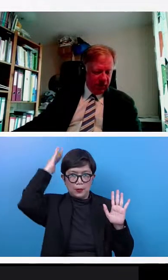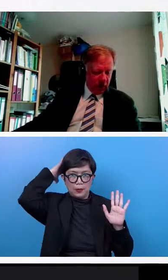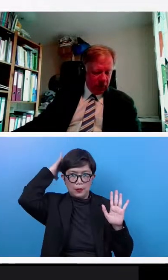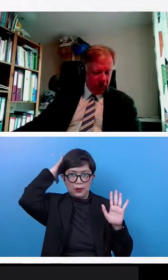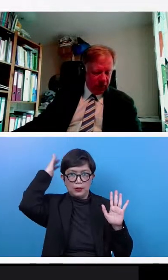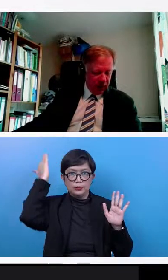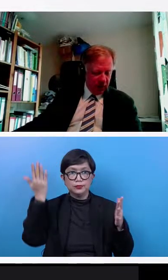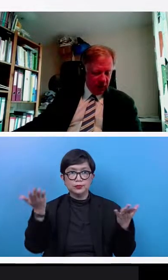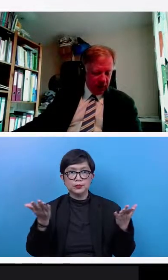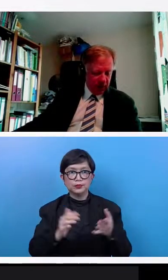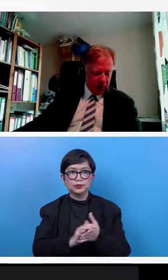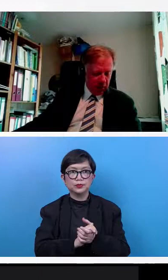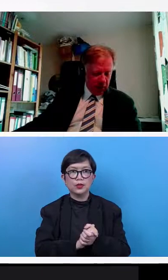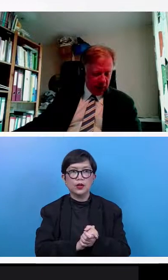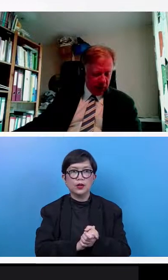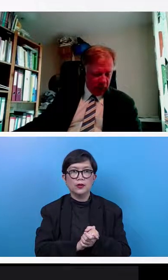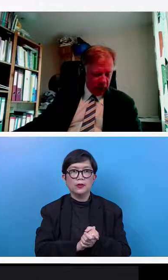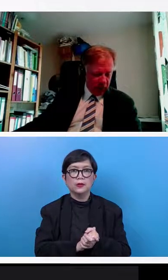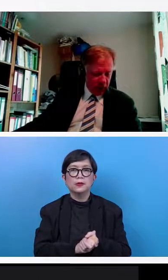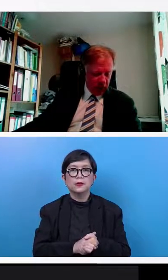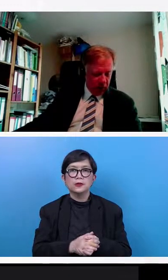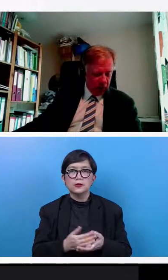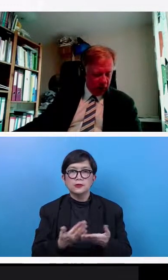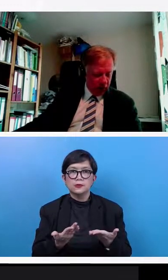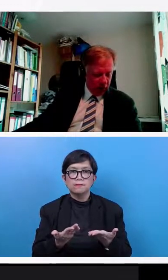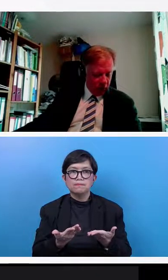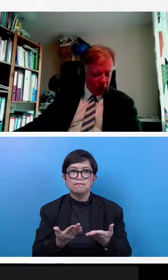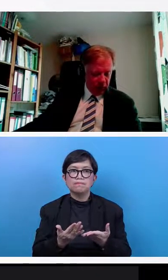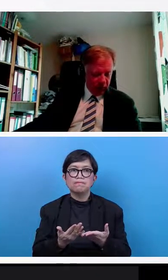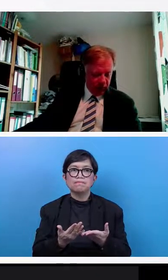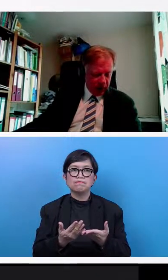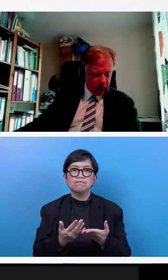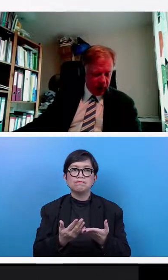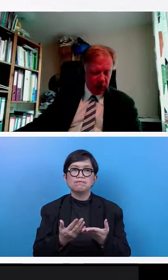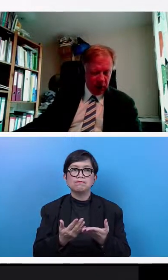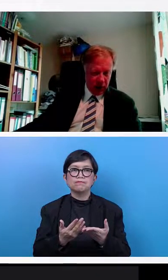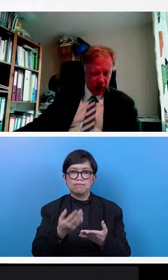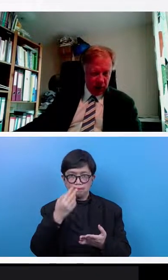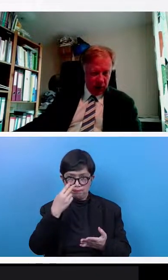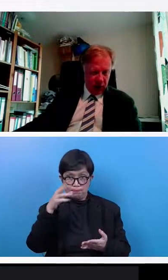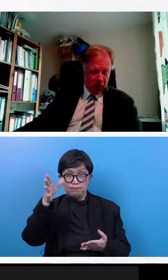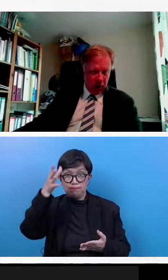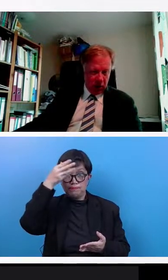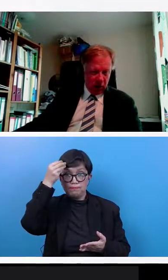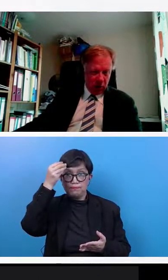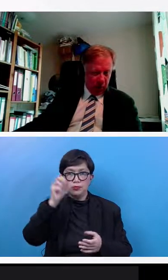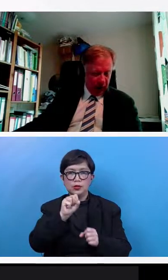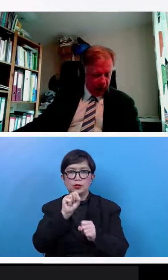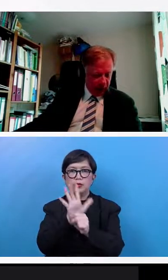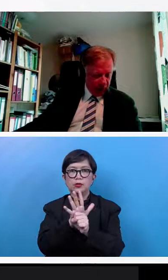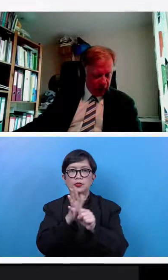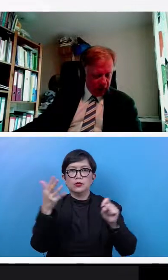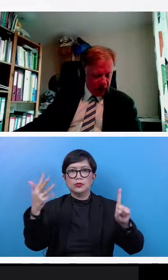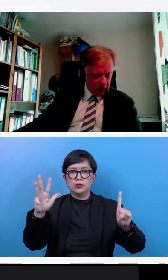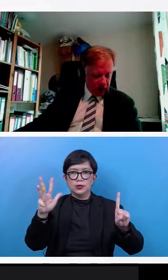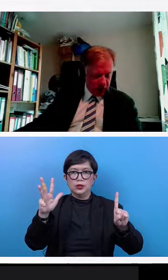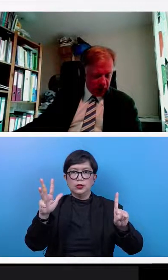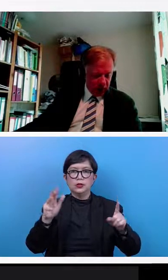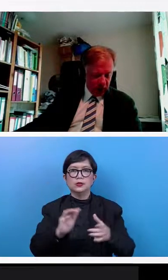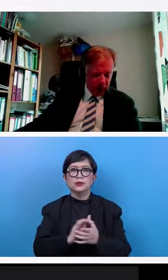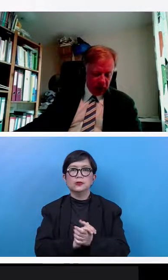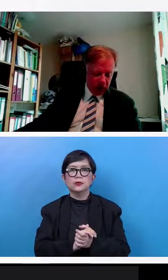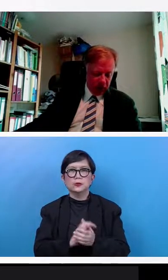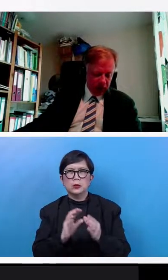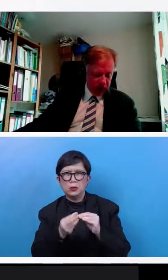Very briefly about the background. We all know COVID-19 a global health crisis that quickly